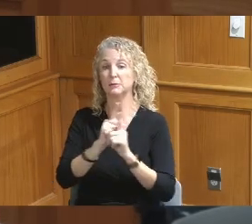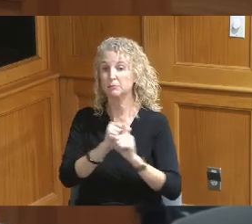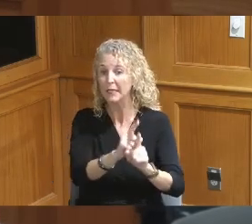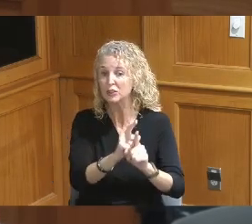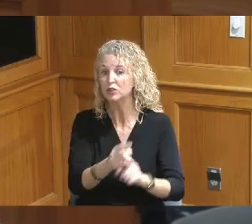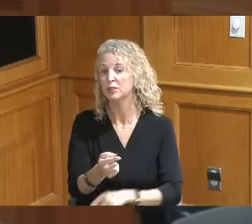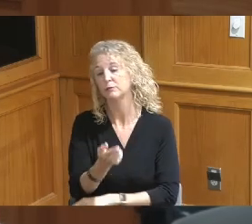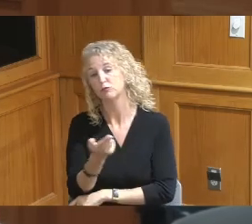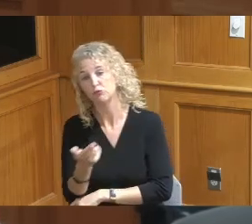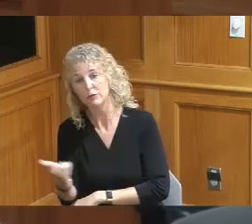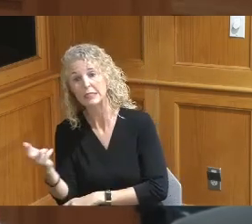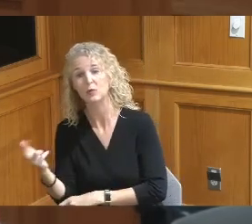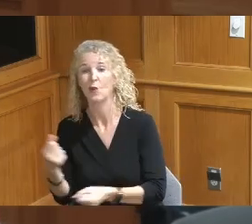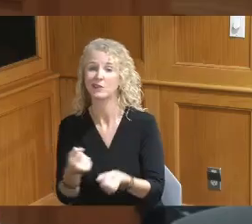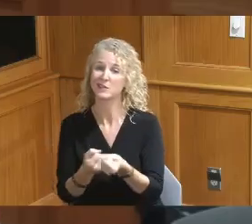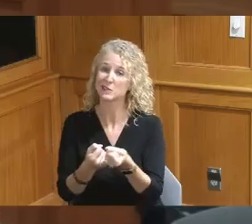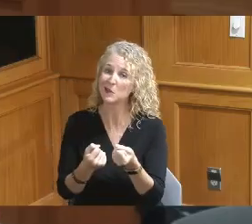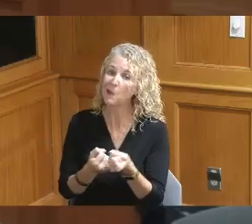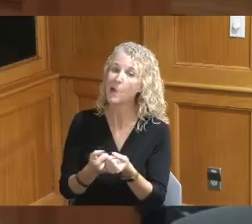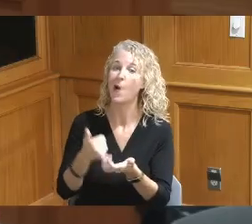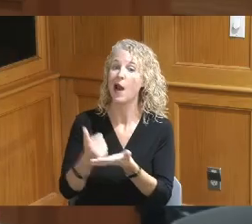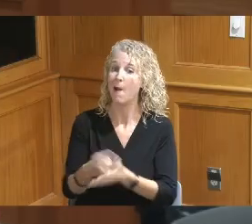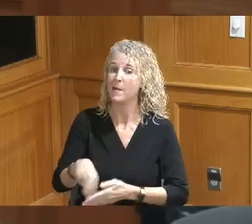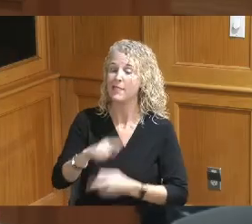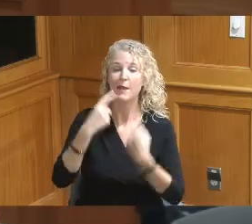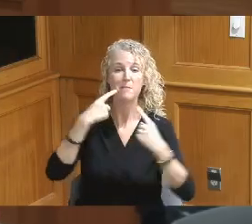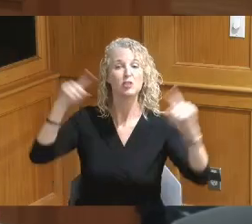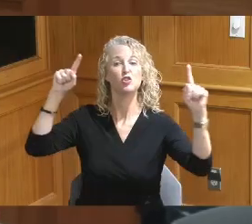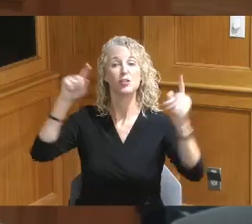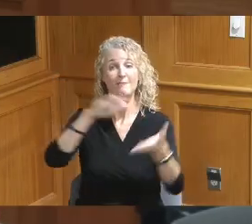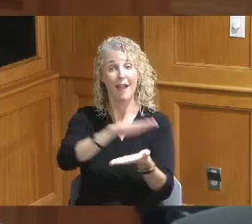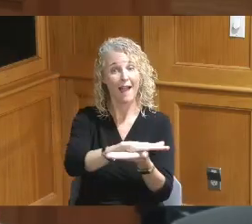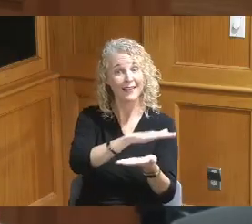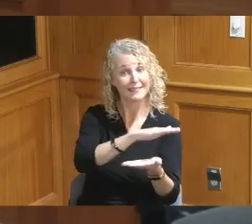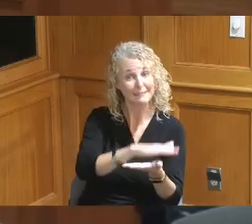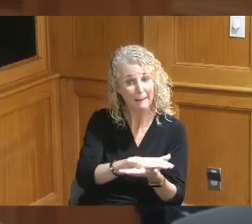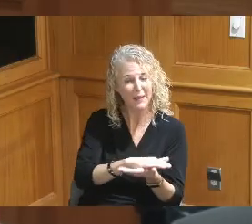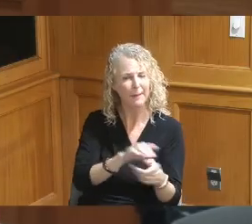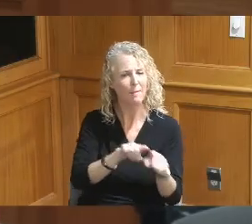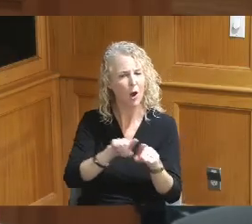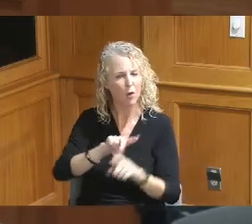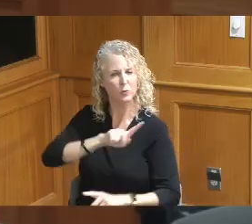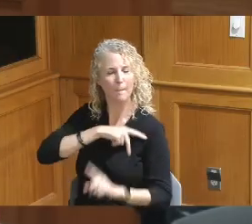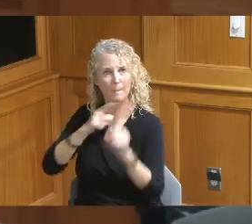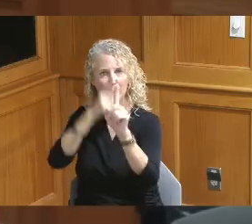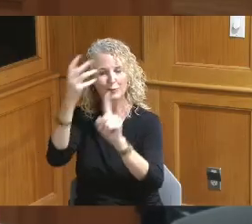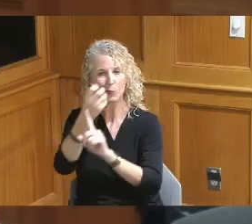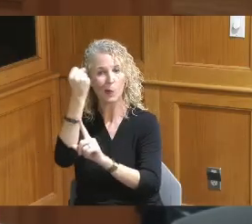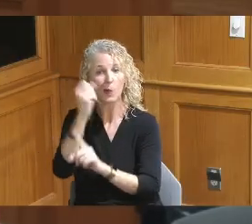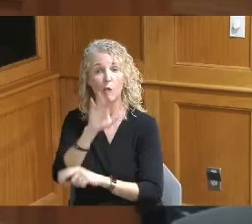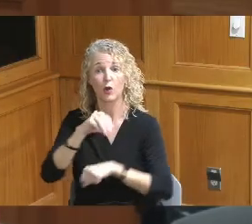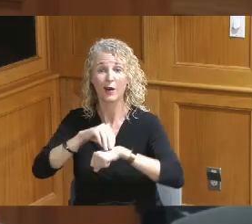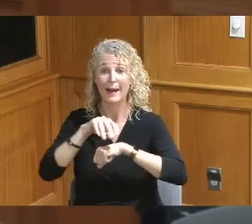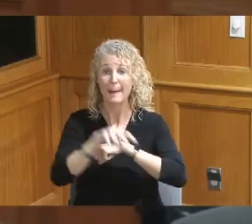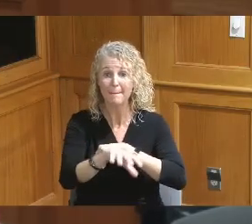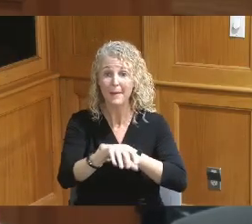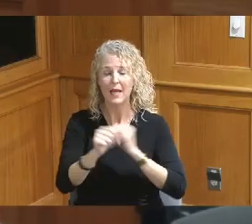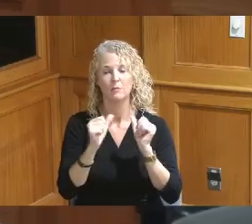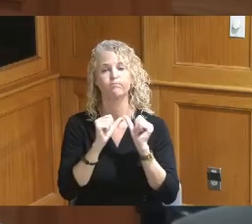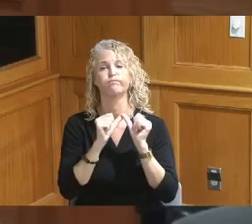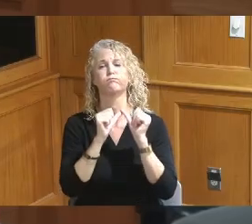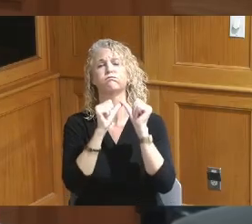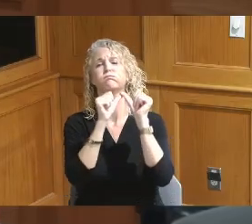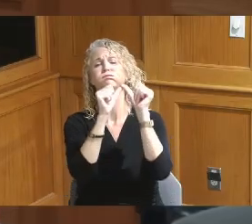practical resources, and support, helping them to achieve academic and personal milestones. Her impact extends far